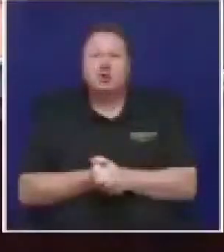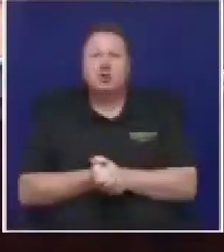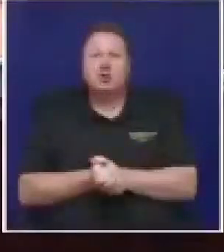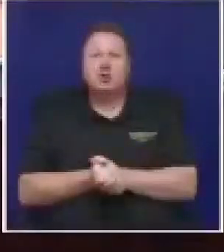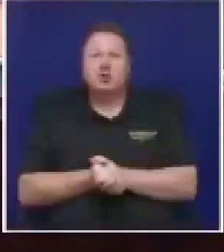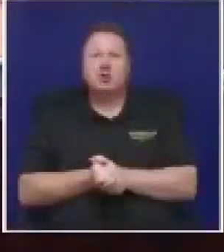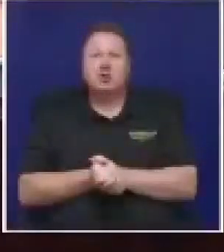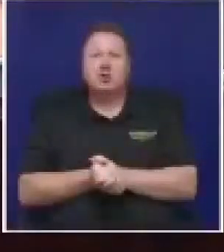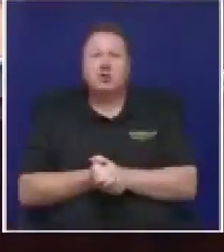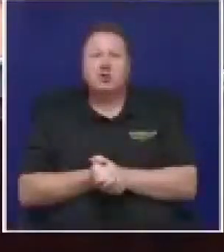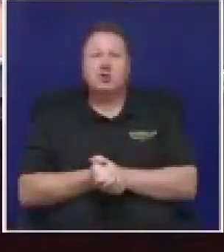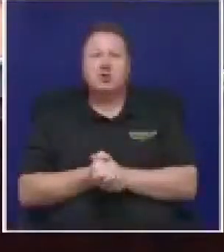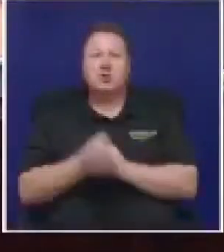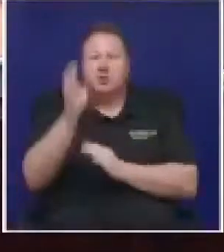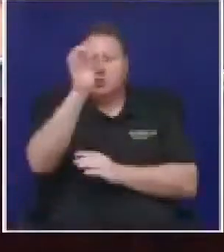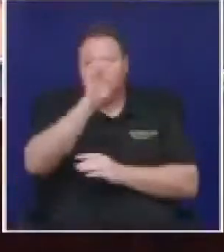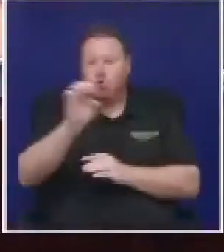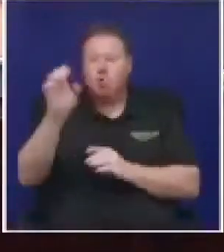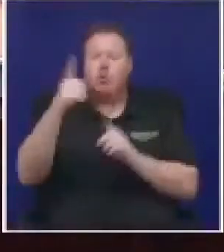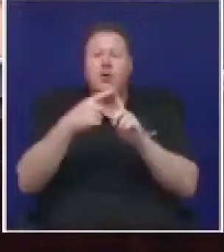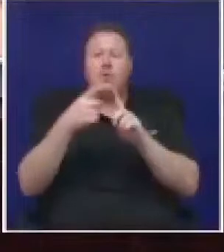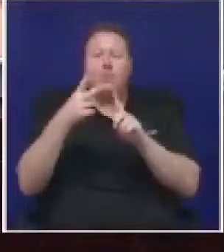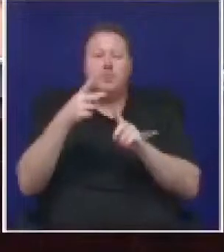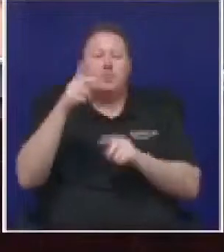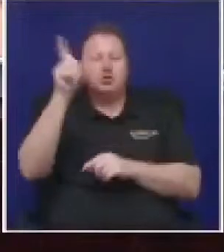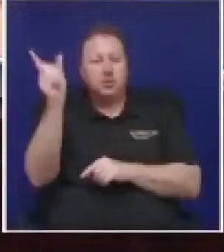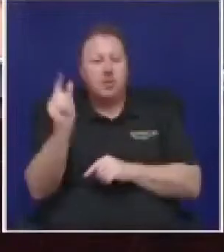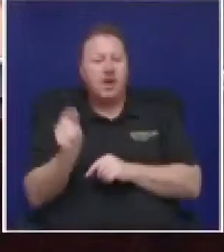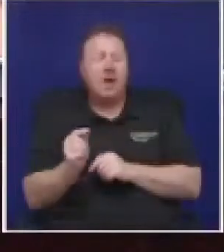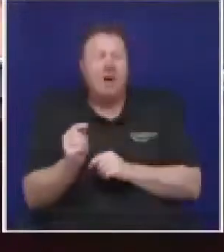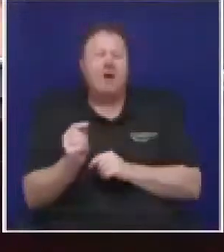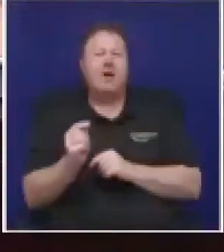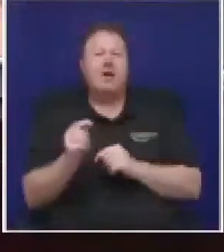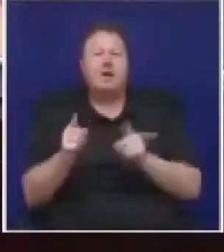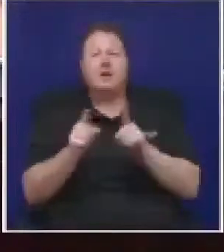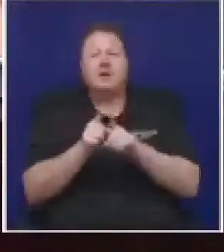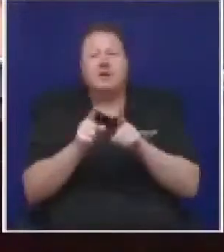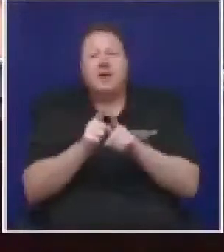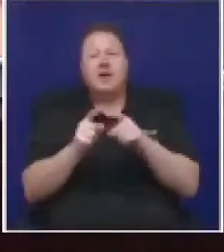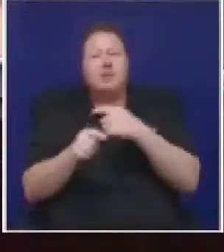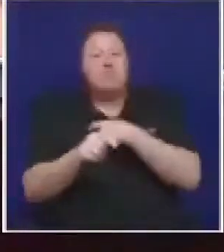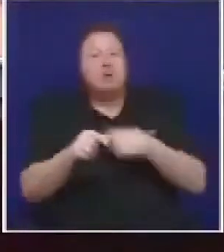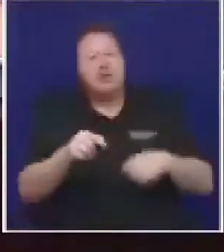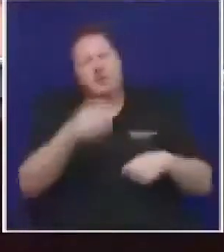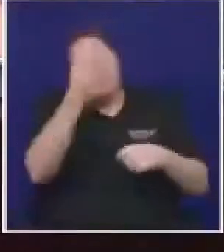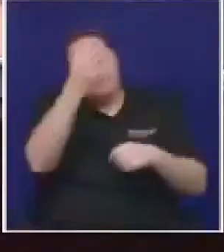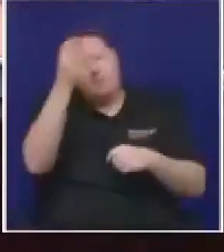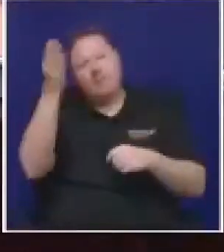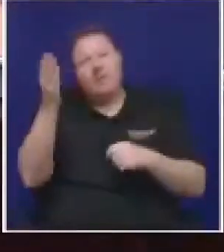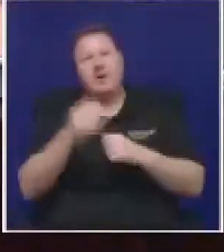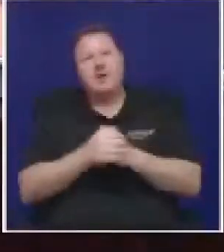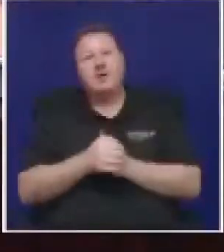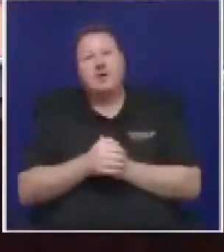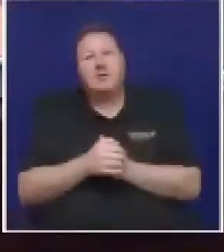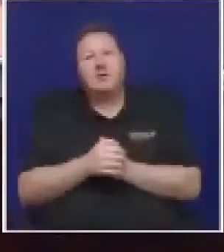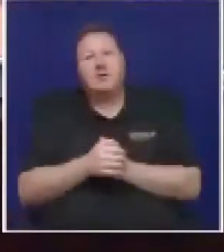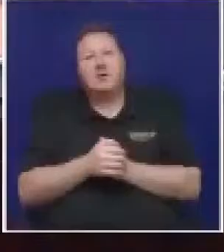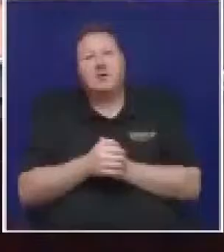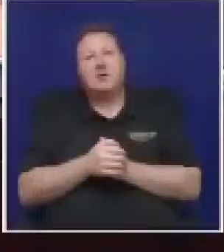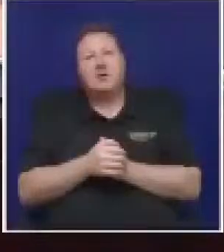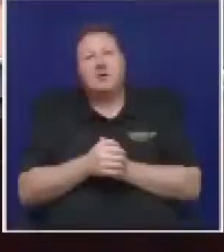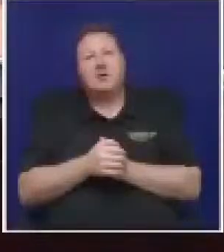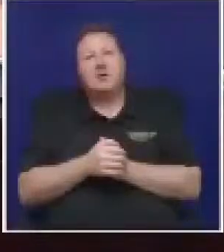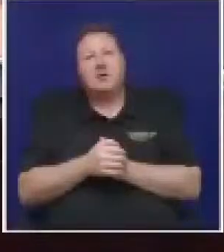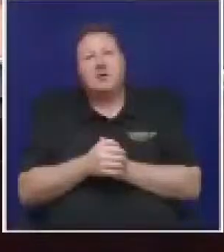Europe, to Japan, and the president is also out there previous 2 weeks.